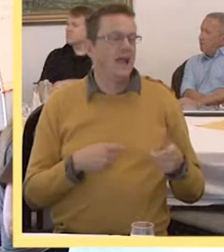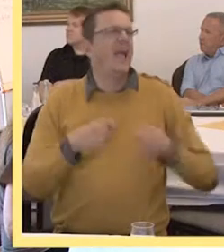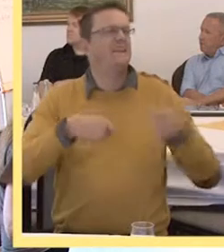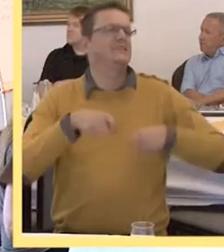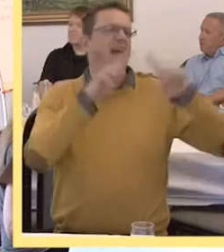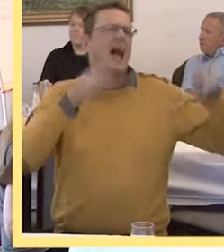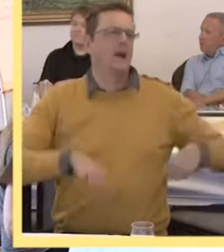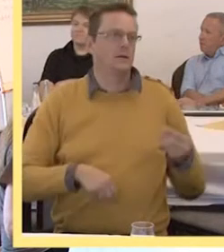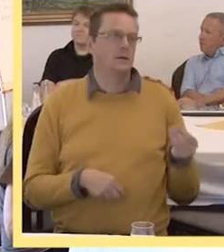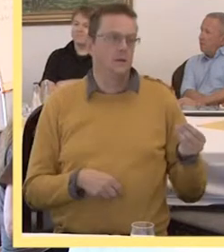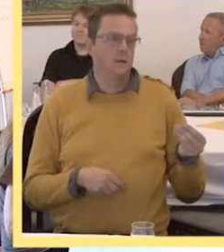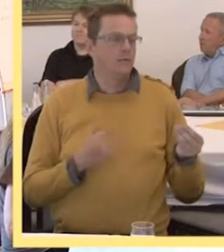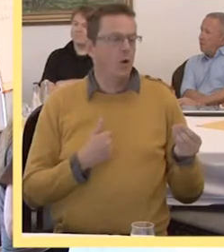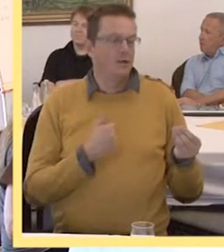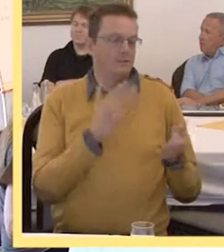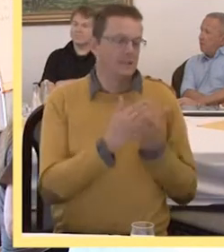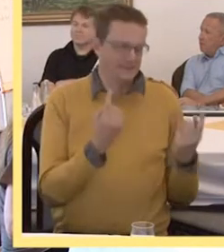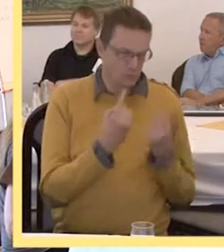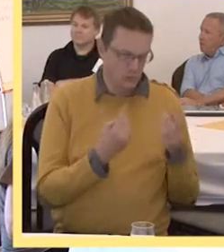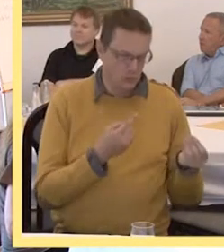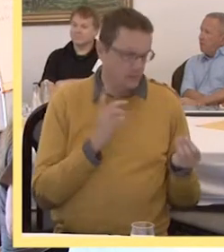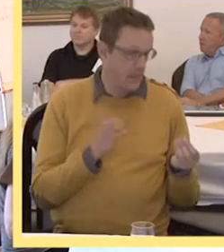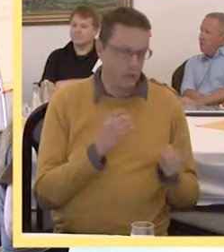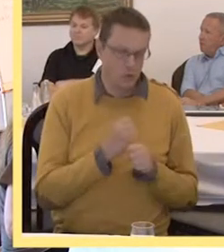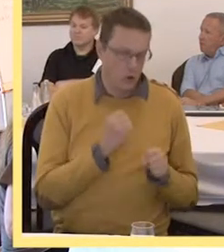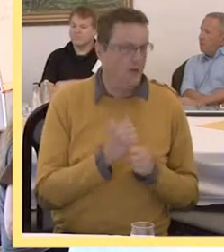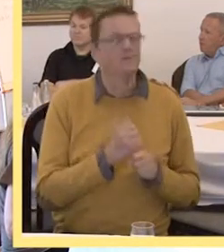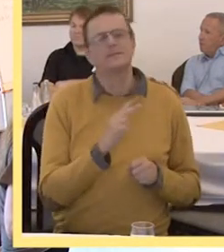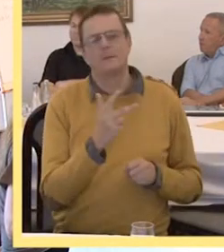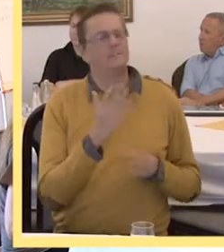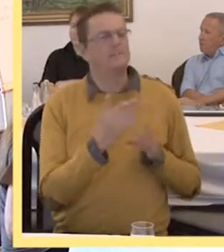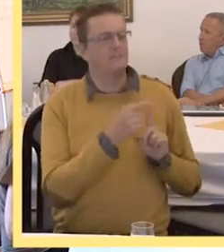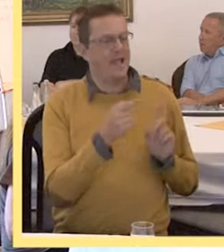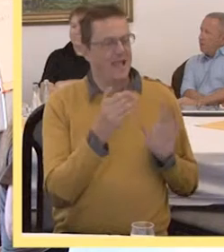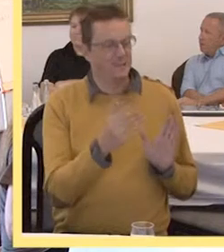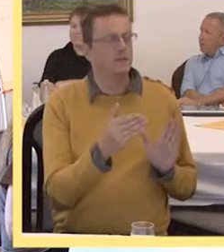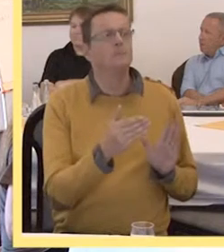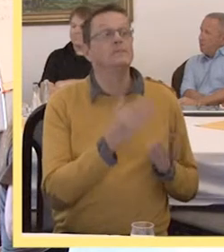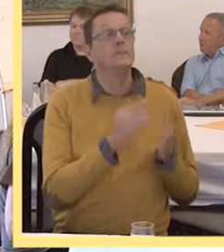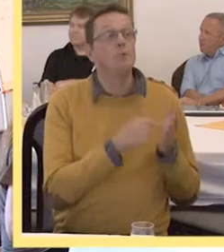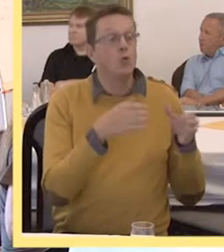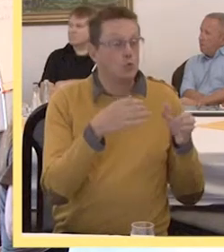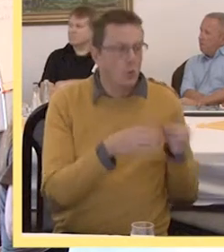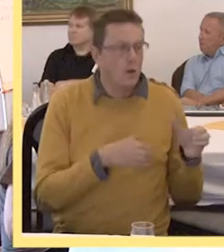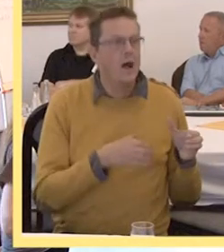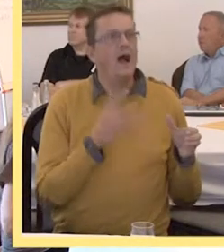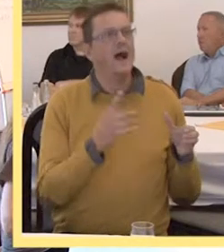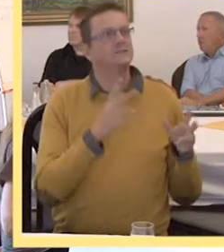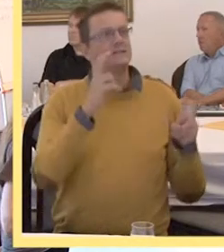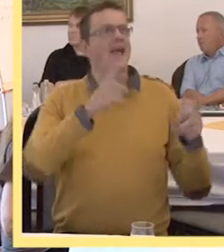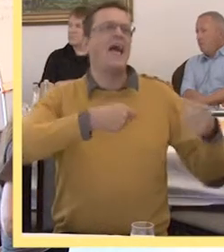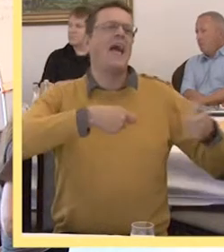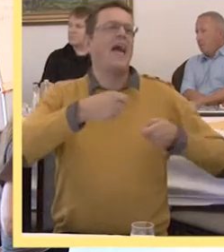do in what, for example, in what phase, for what target groups, and also